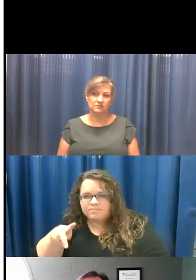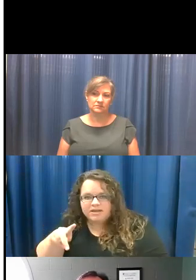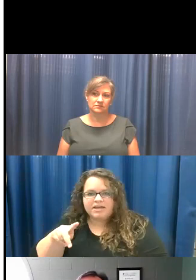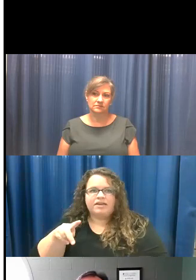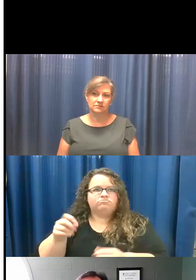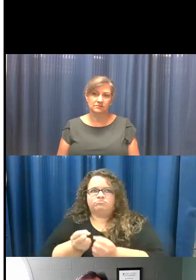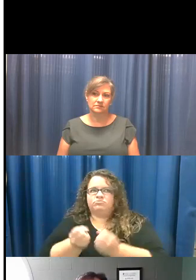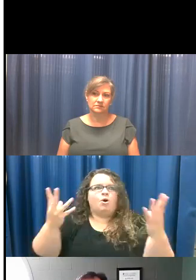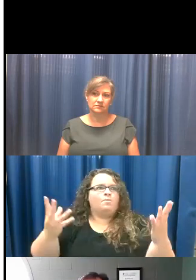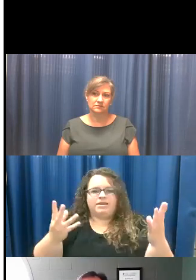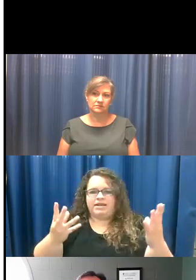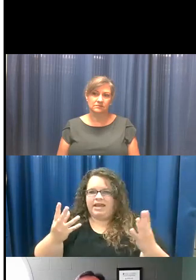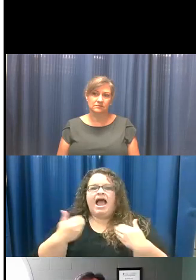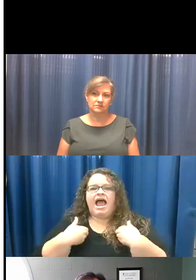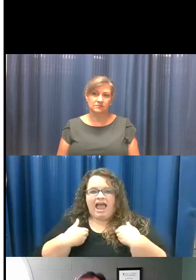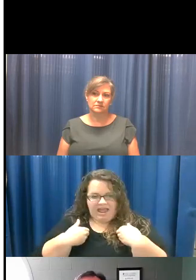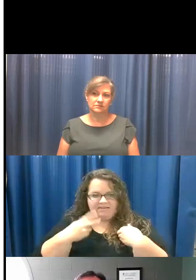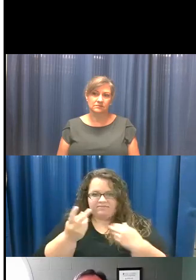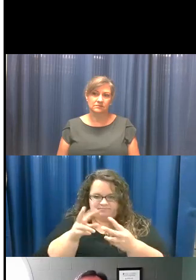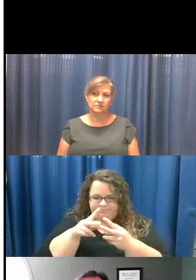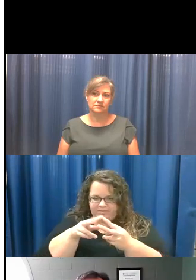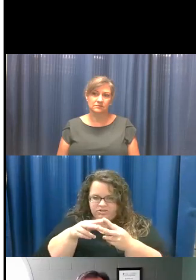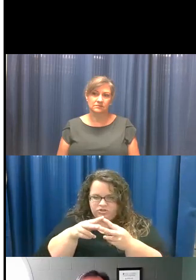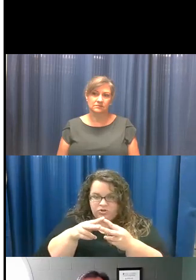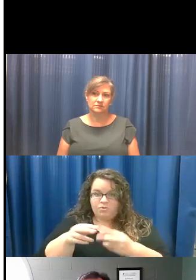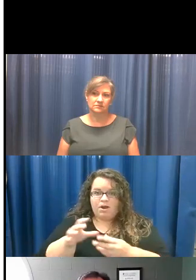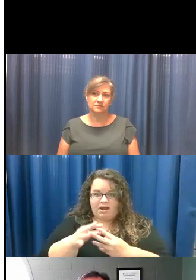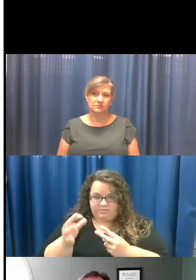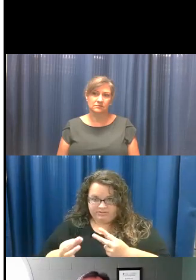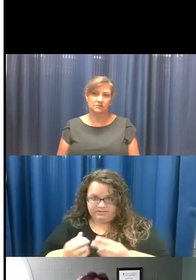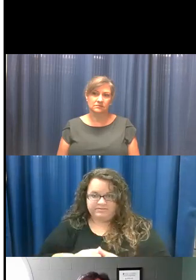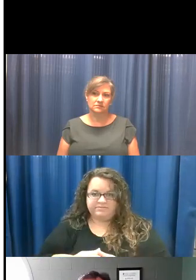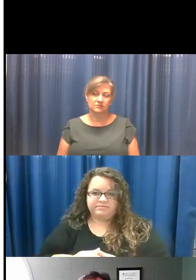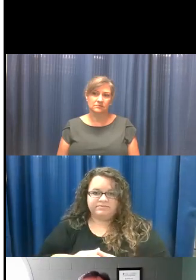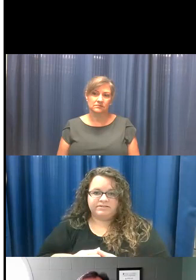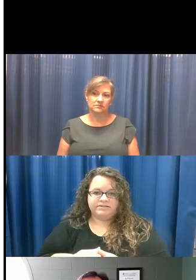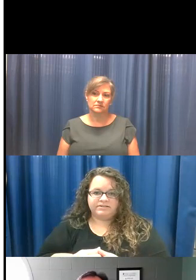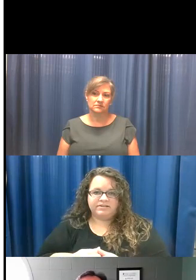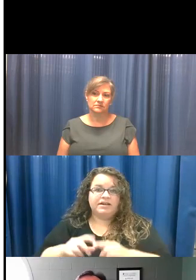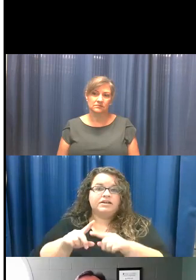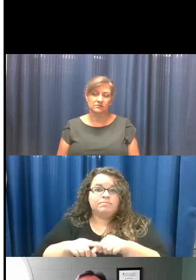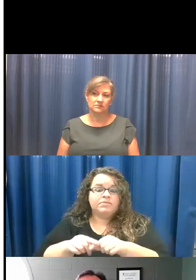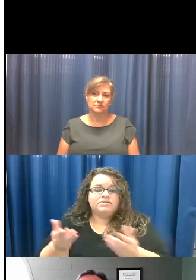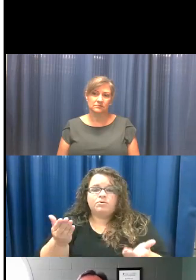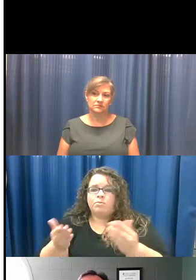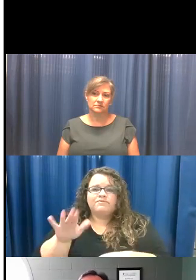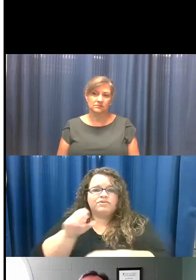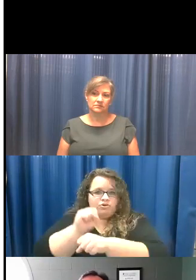options, depending on where you work again at the college and what your work looks like.